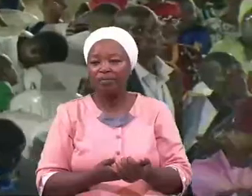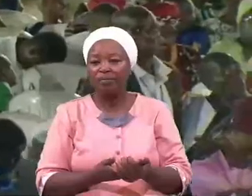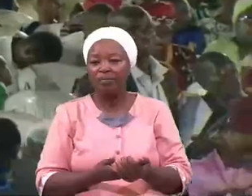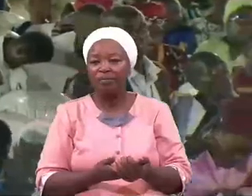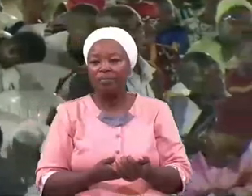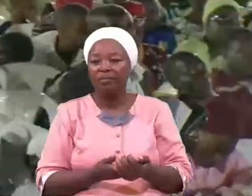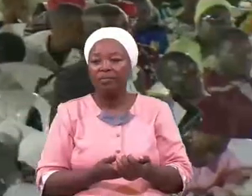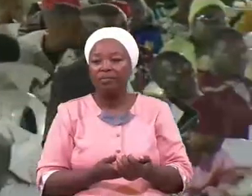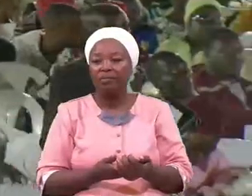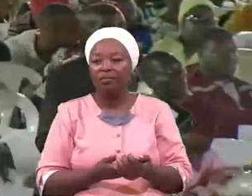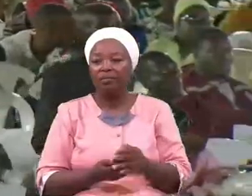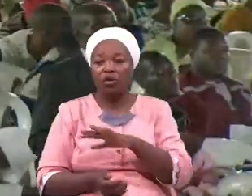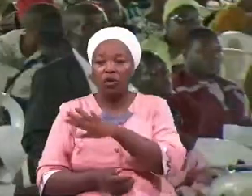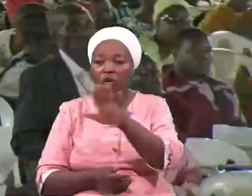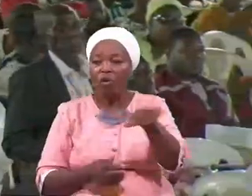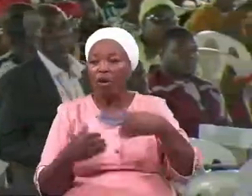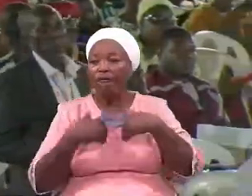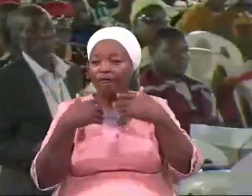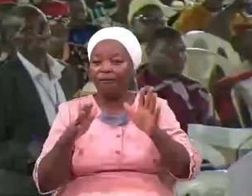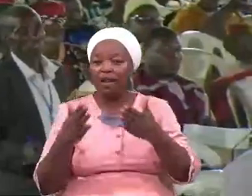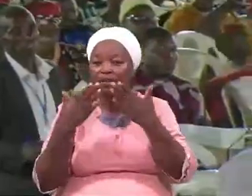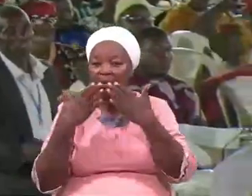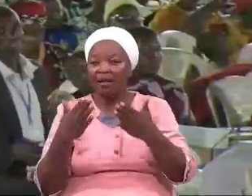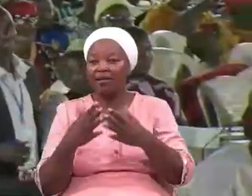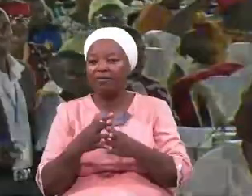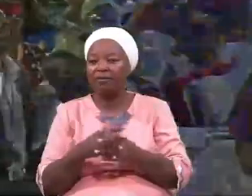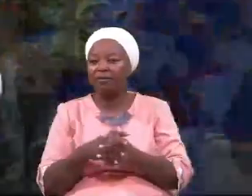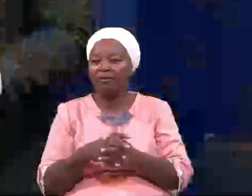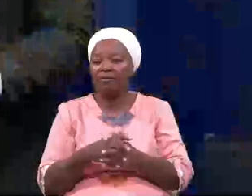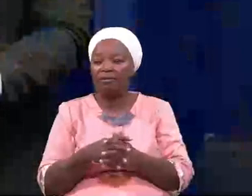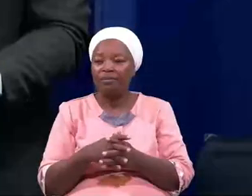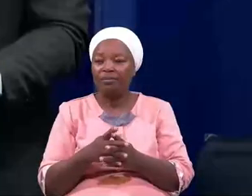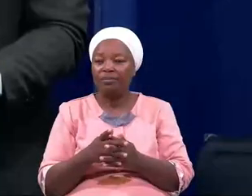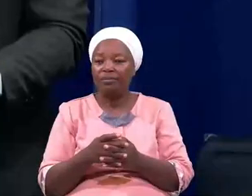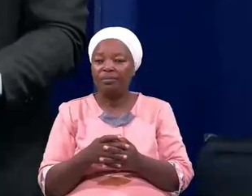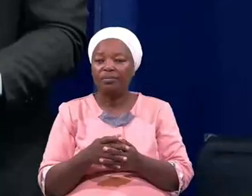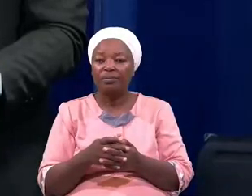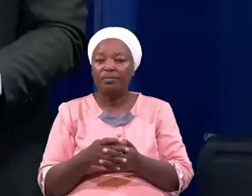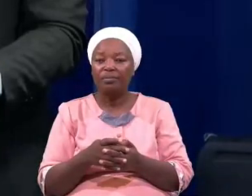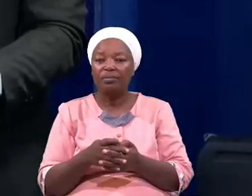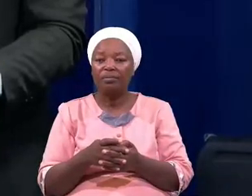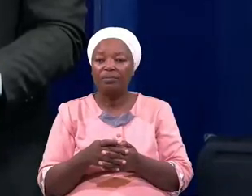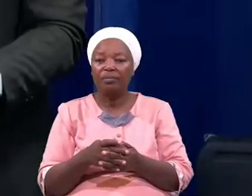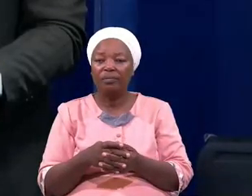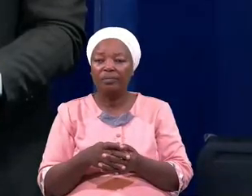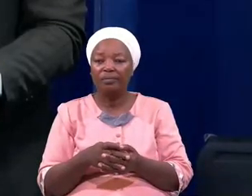my right hand side here. À ma droite. In front. Devant. Who are those there with you? Est-ce que nous avons